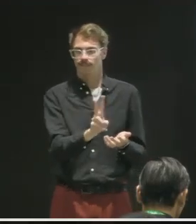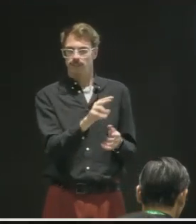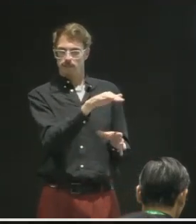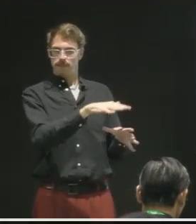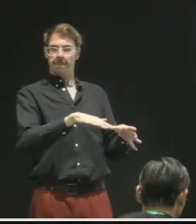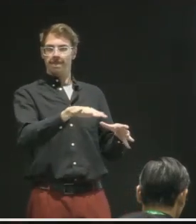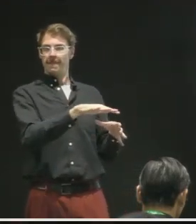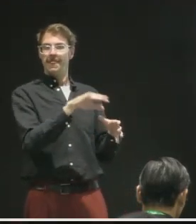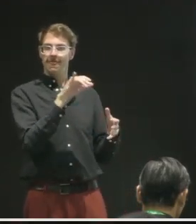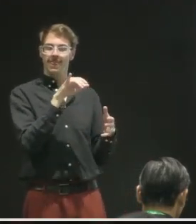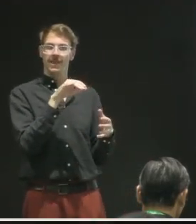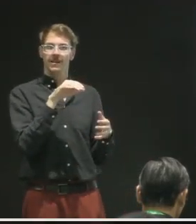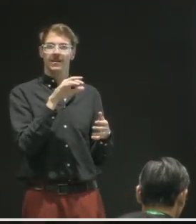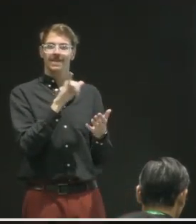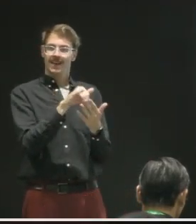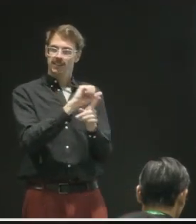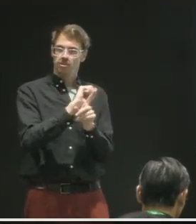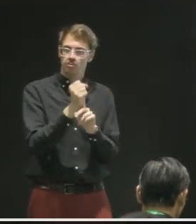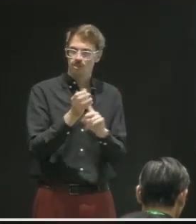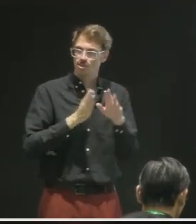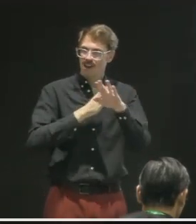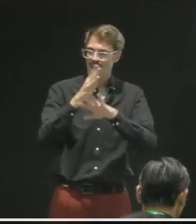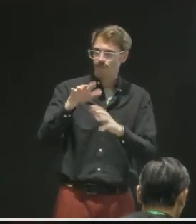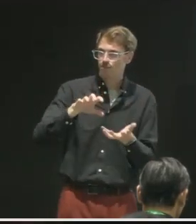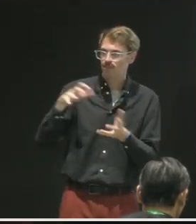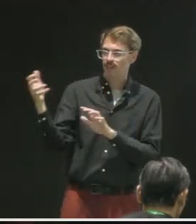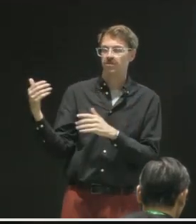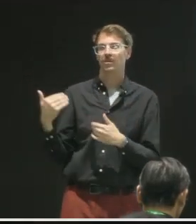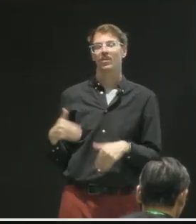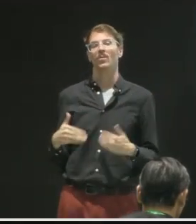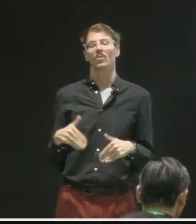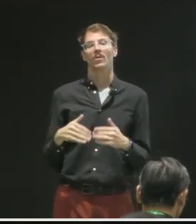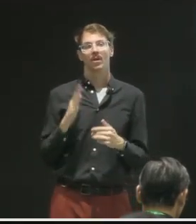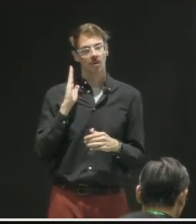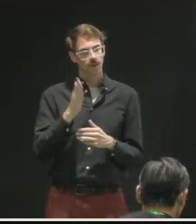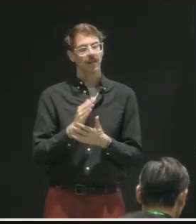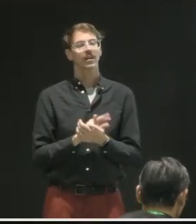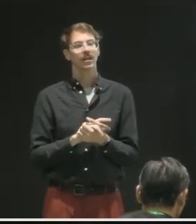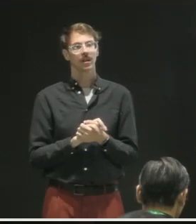in this such a condition, sure, gonna be